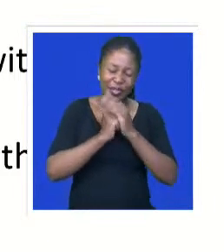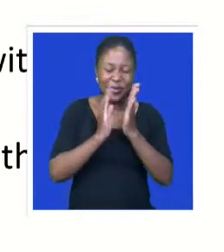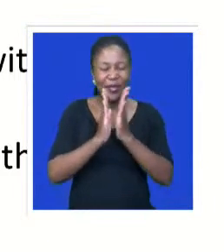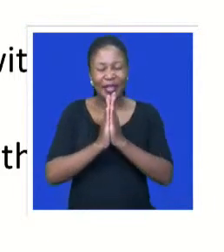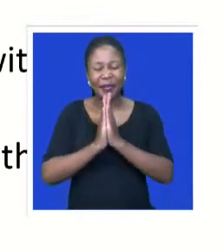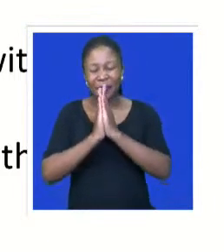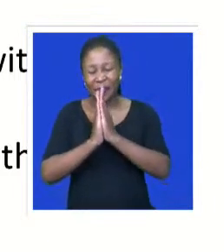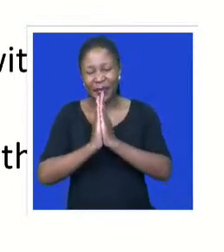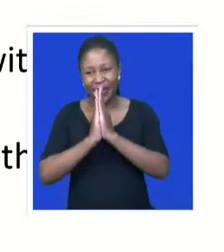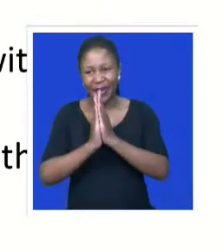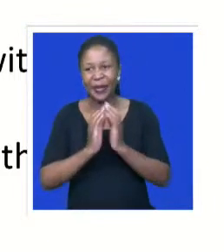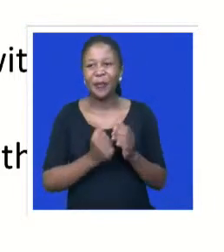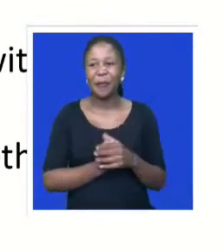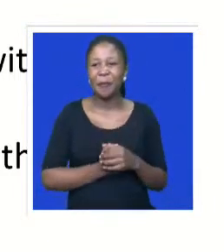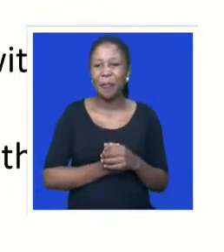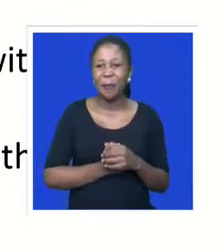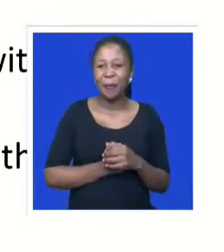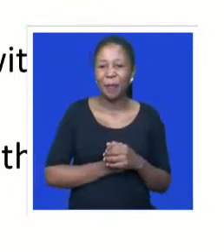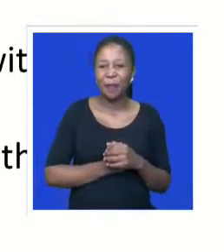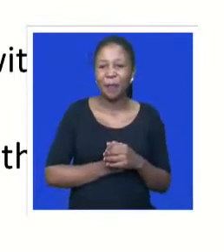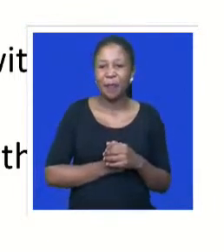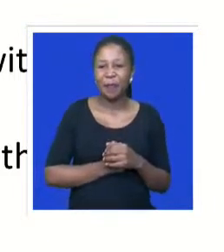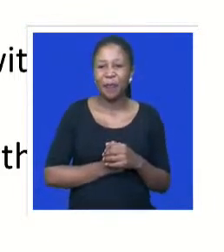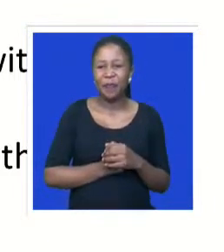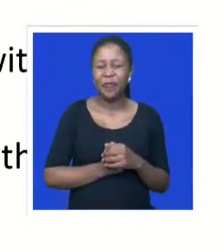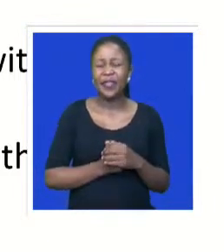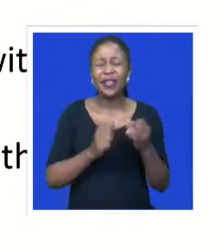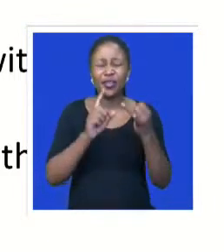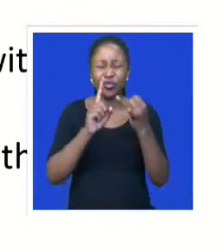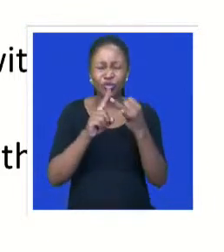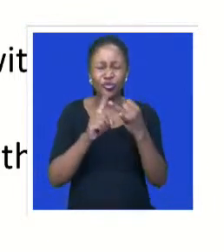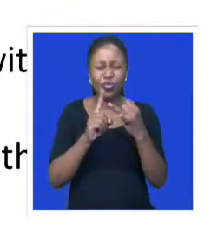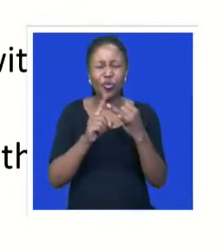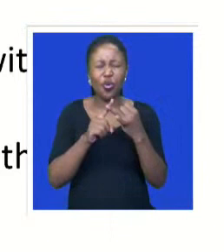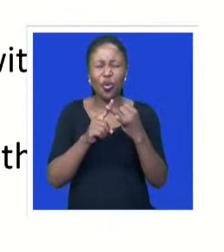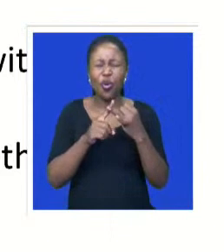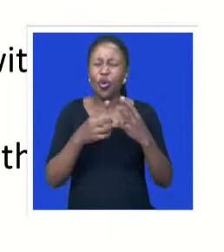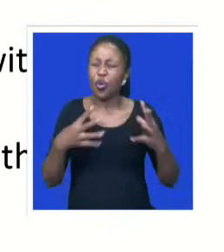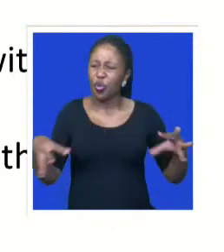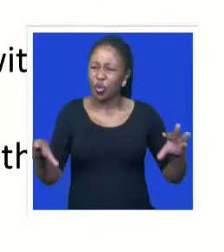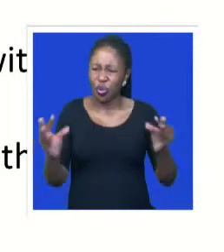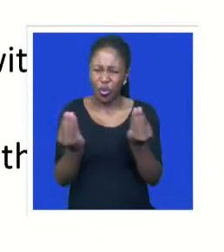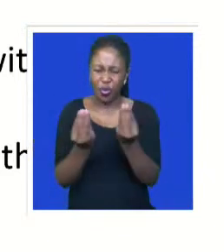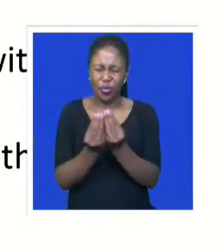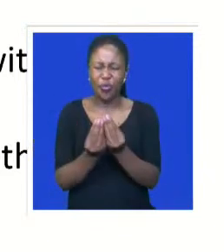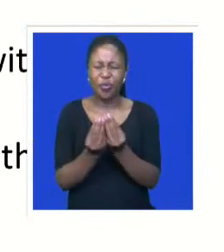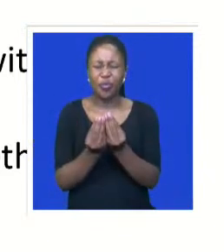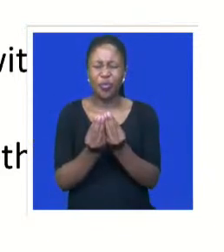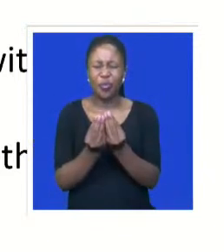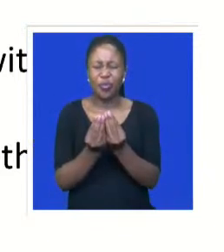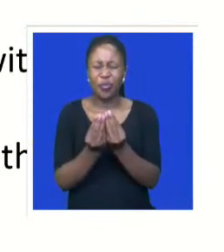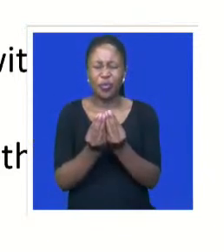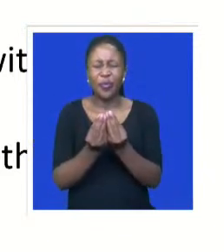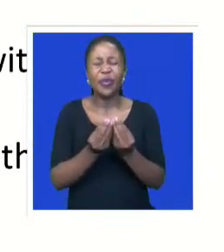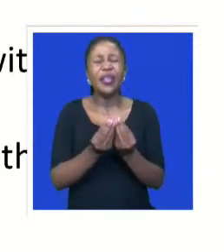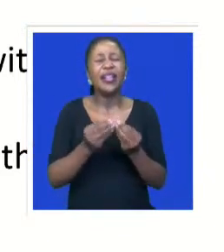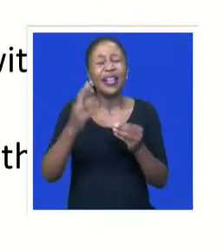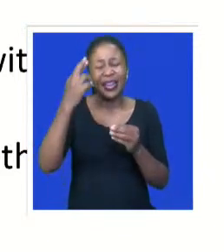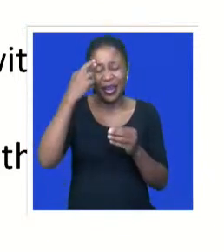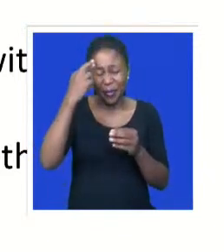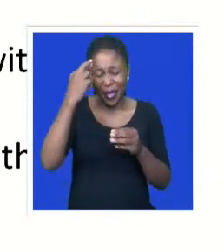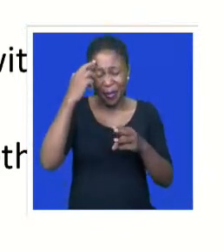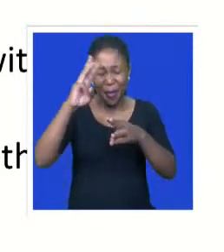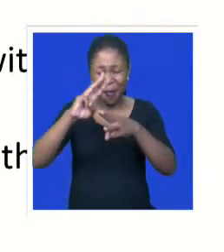another characteristic, dear Lena, we saw is the universalism. Mary calls